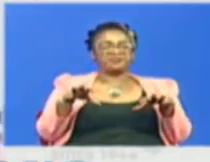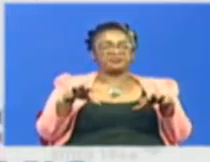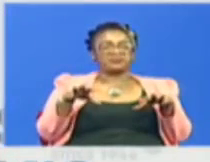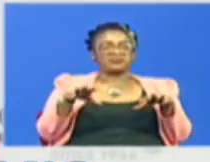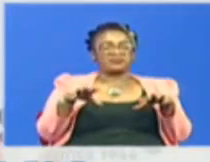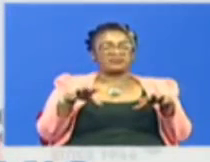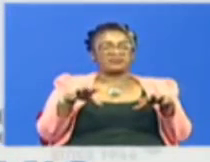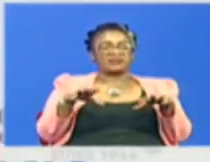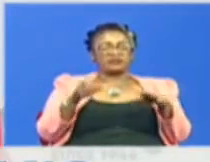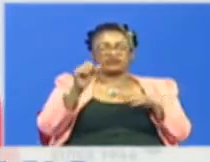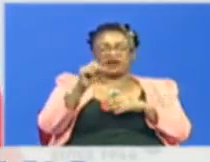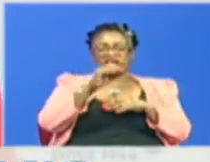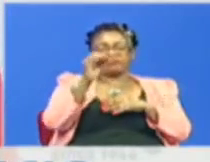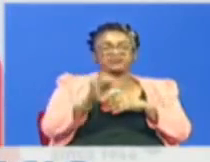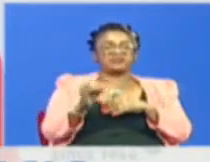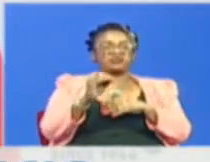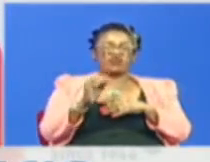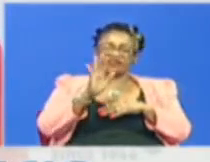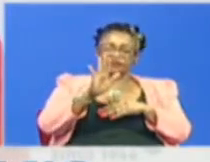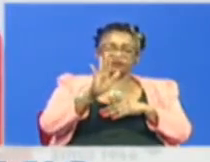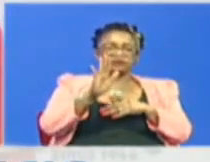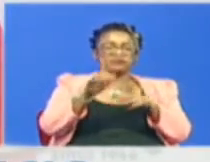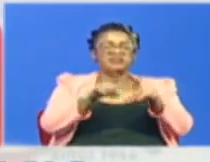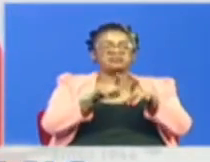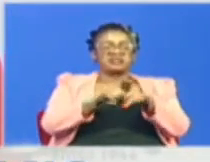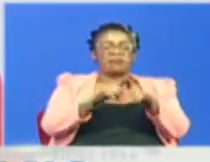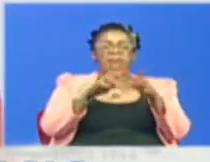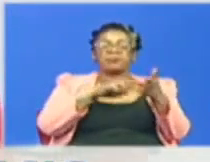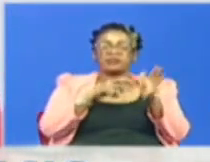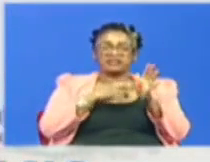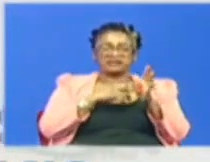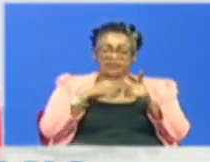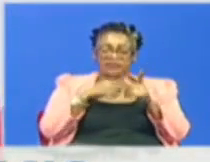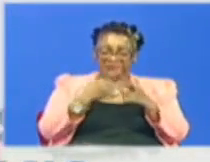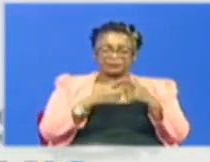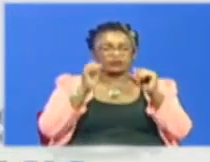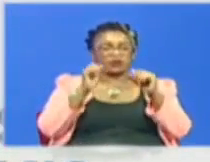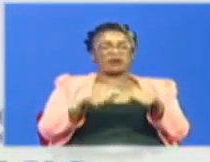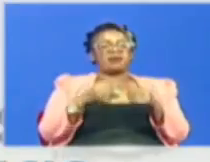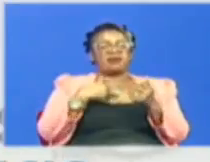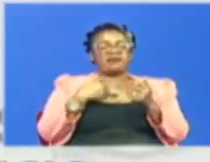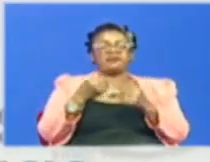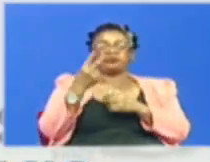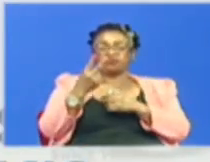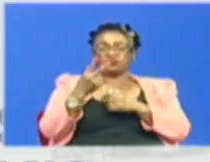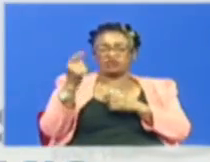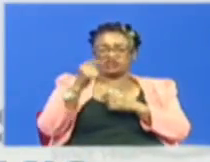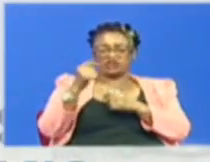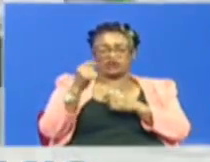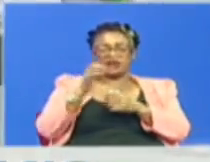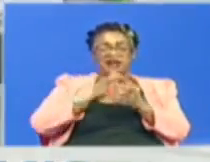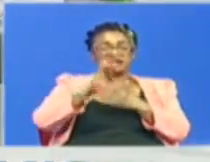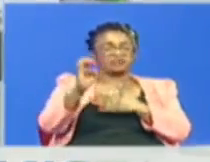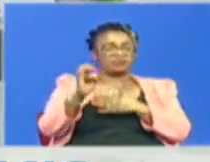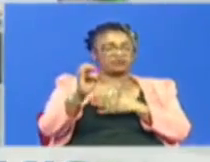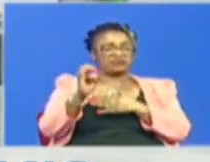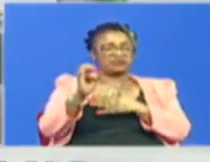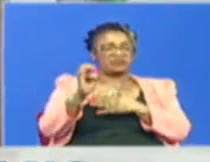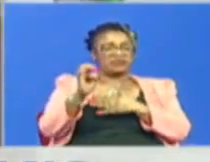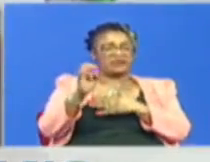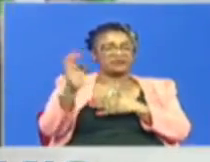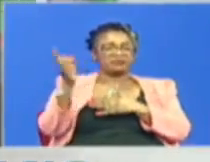to 5% of those same products, we would earn 2 trillion shillings in export revenue. The ministry